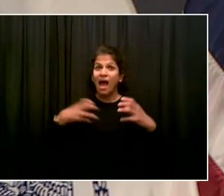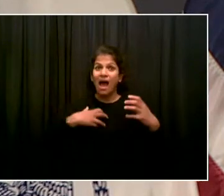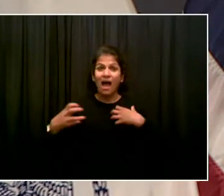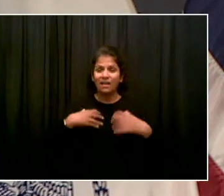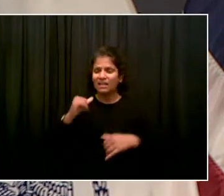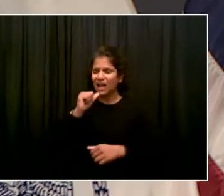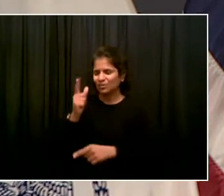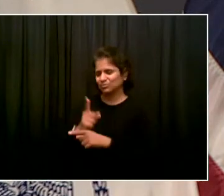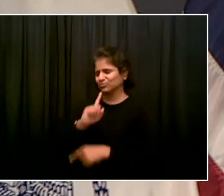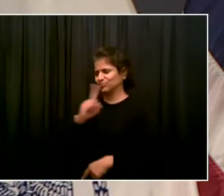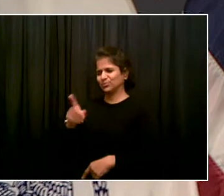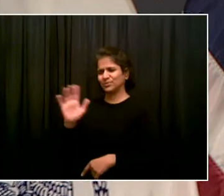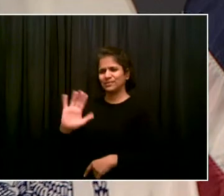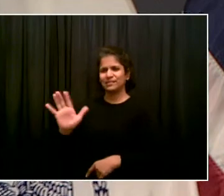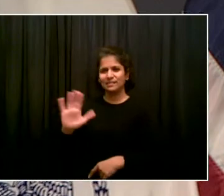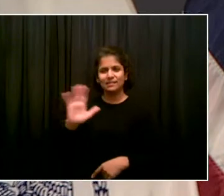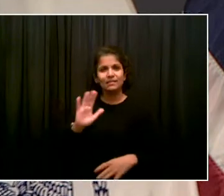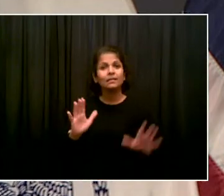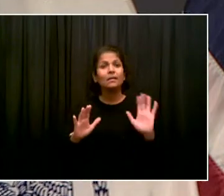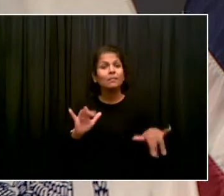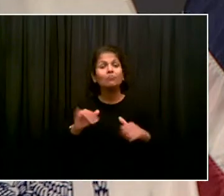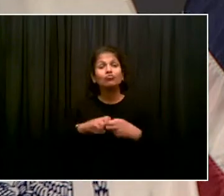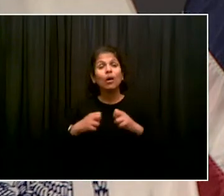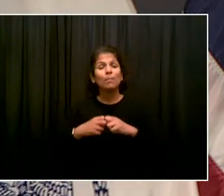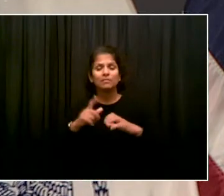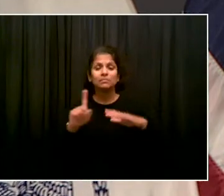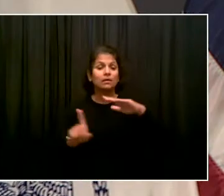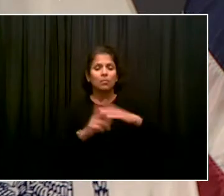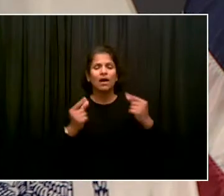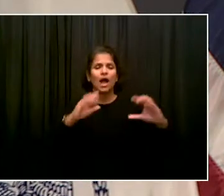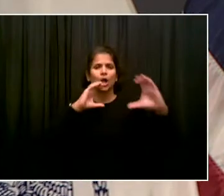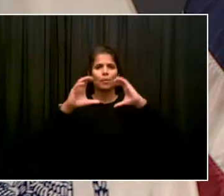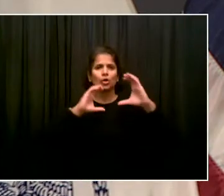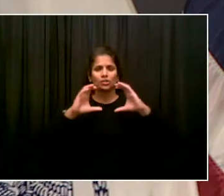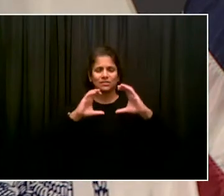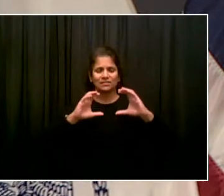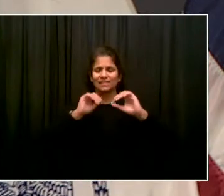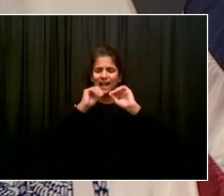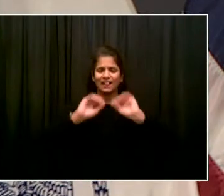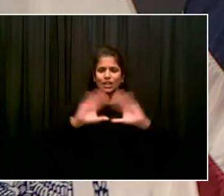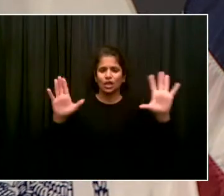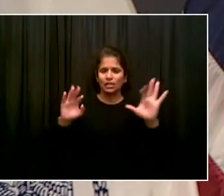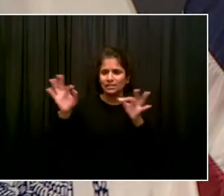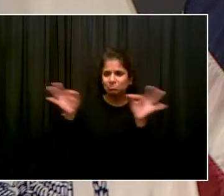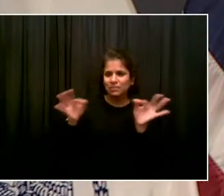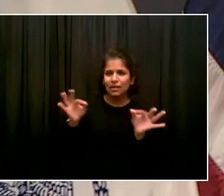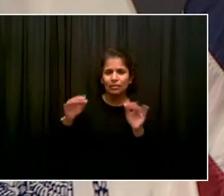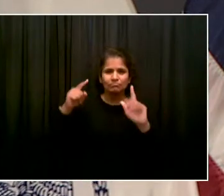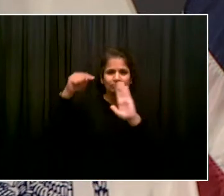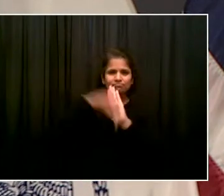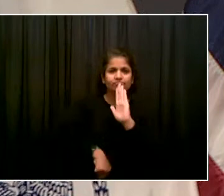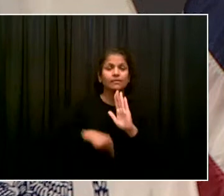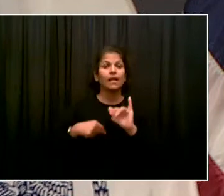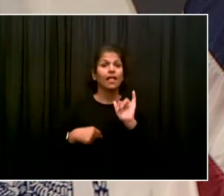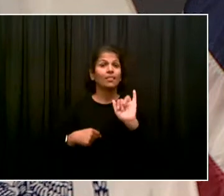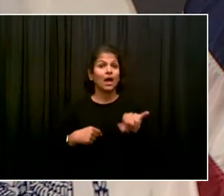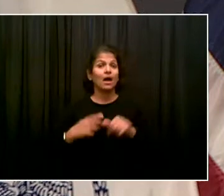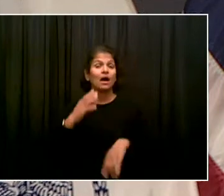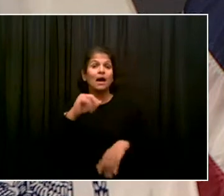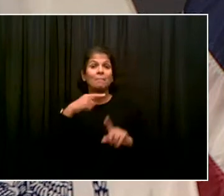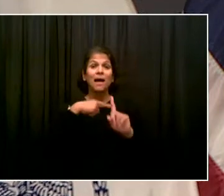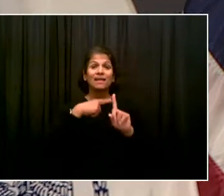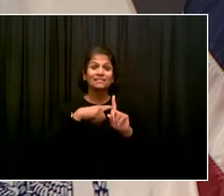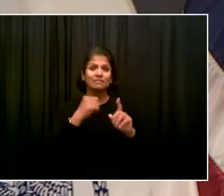explain how it's going to work, and there needs to be more communications with the doctors as well to make sure they understand that this is the same kind